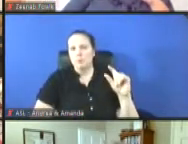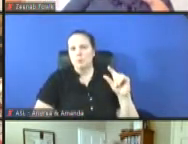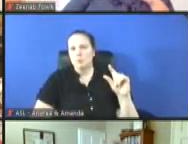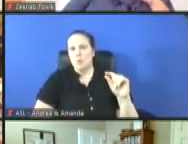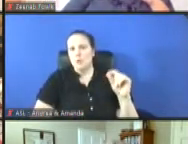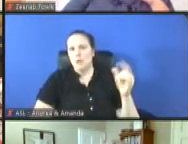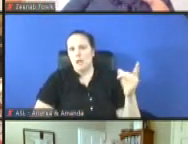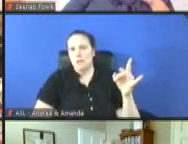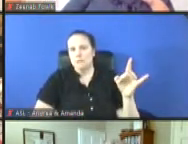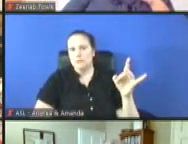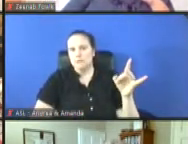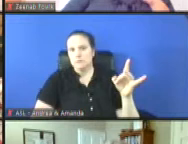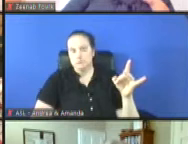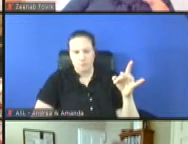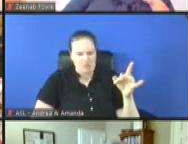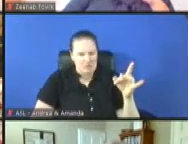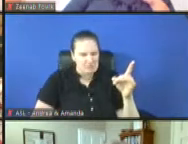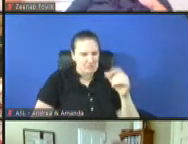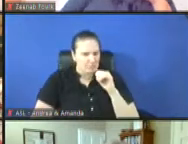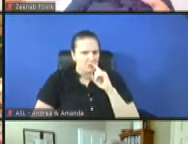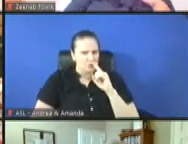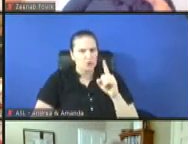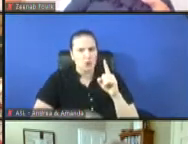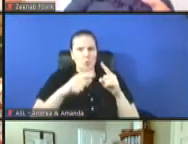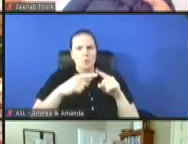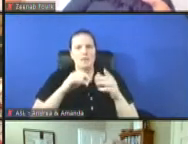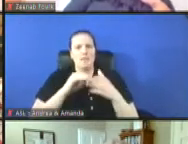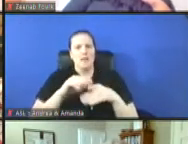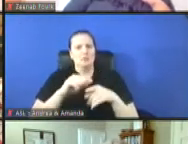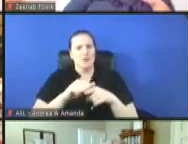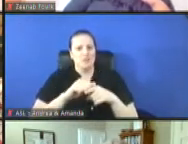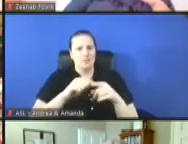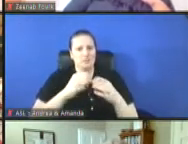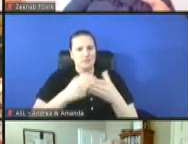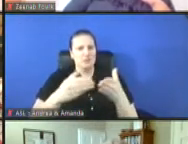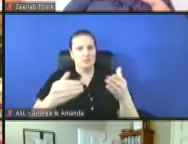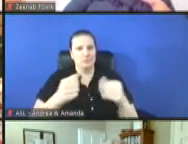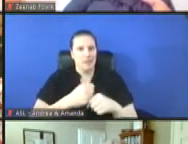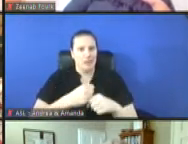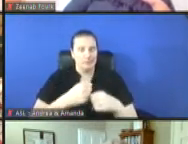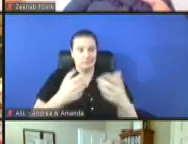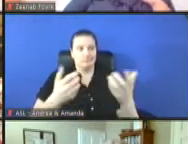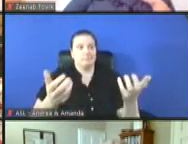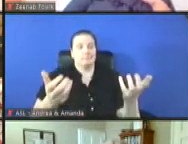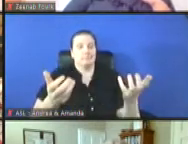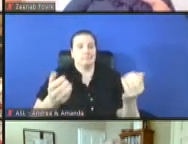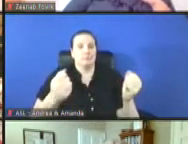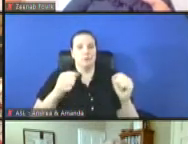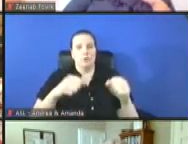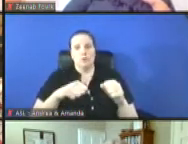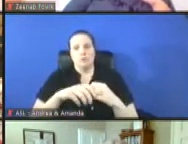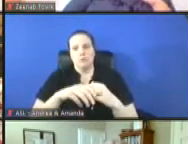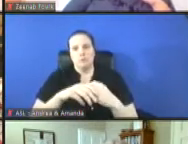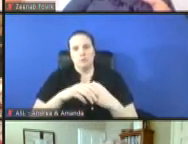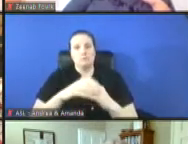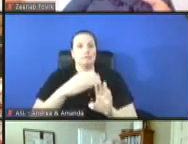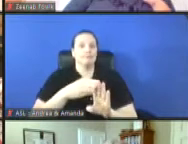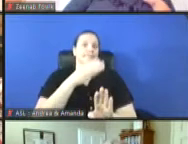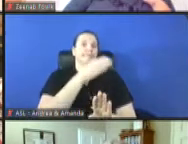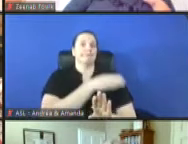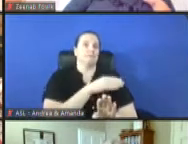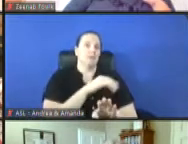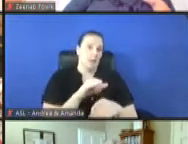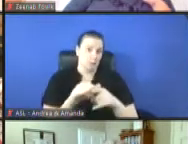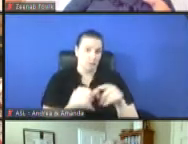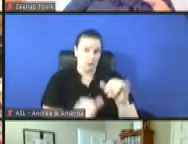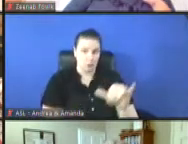2018, but I'm not sure exactly when the actual training materials were created. So it could predate that training as